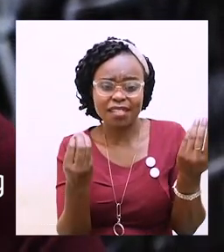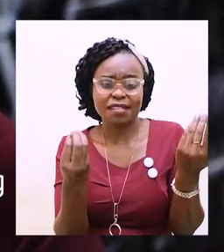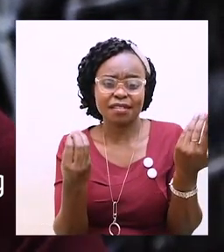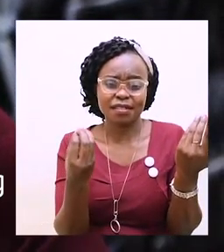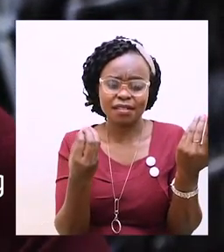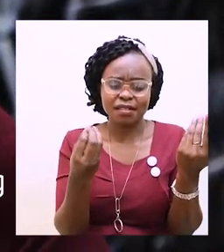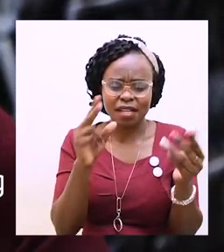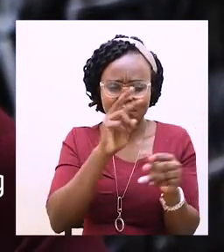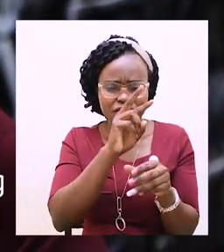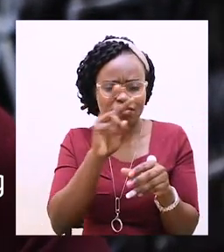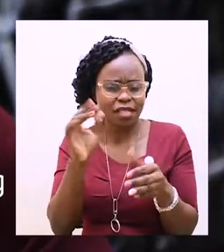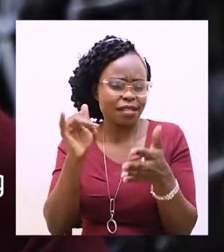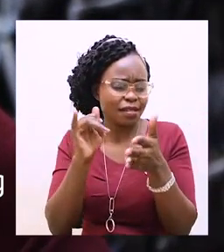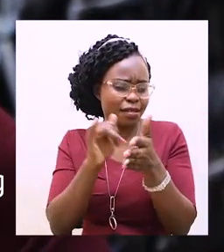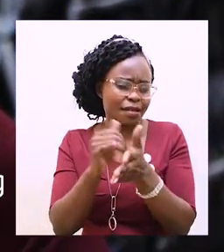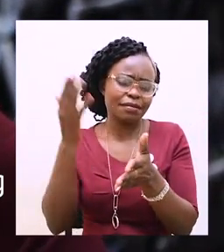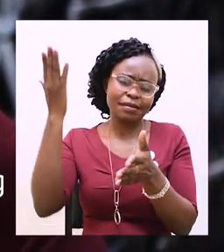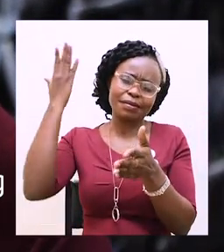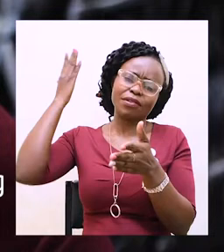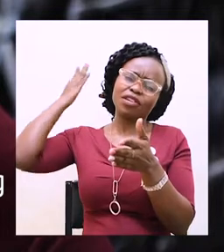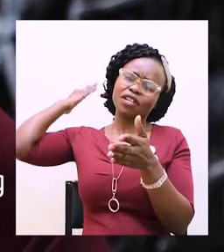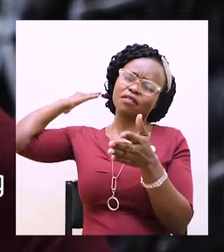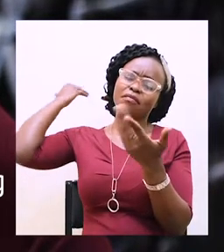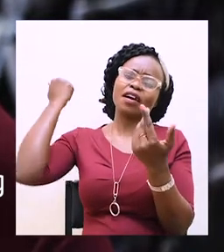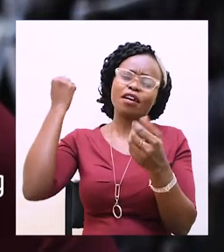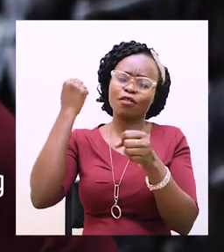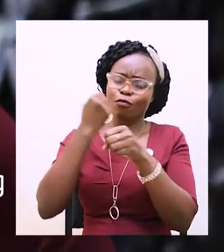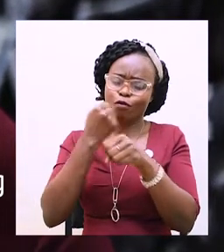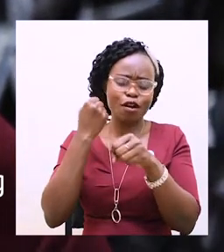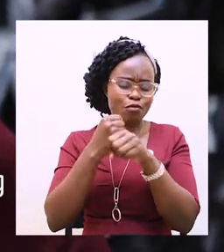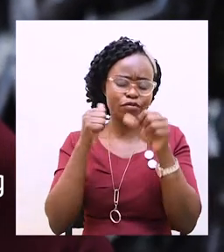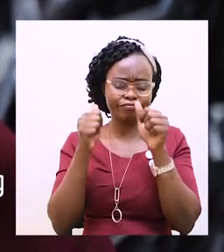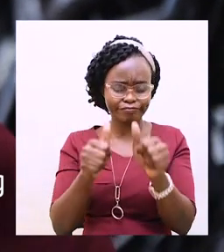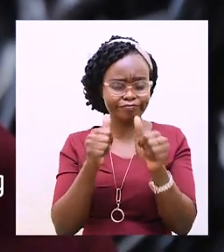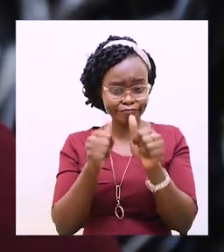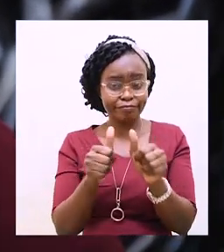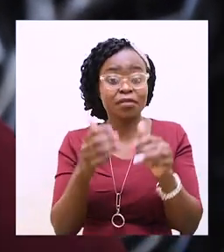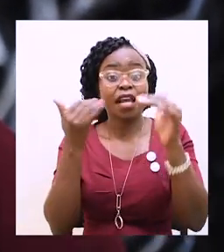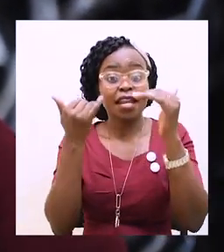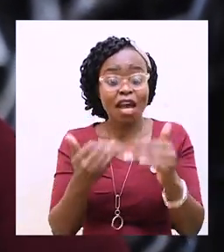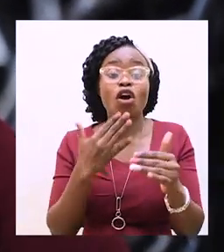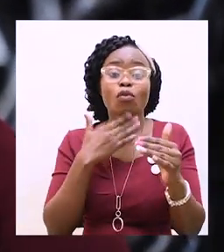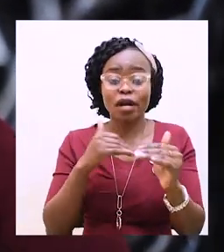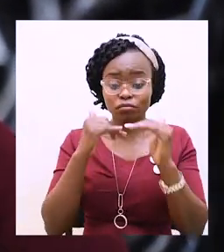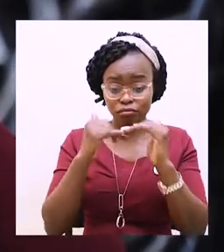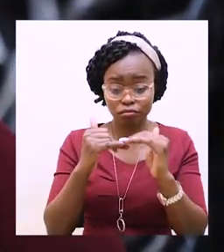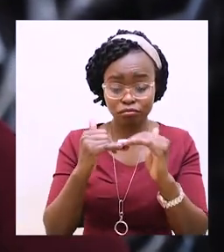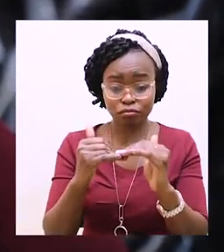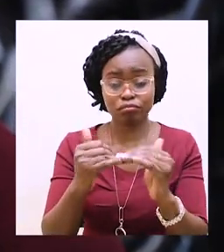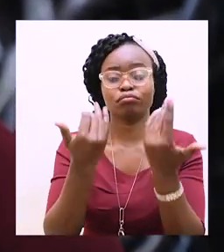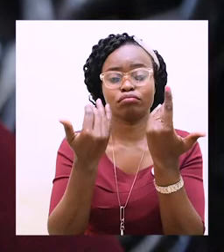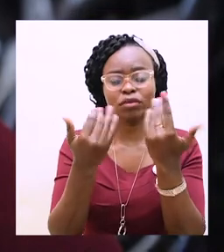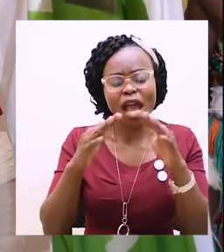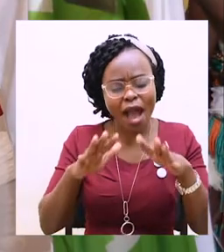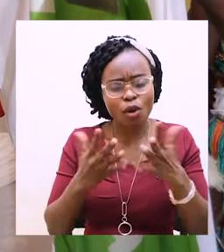Beijing 30, that we'll see that going back, who have done better than what we are doing today. So we want to sustain this